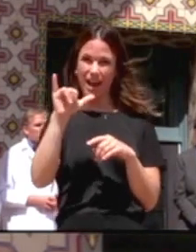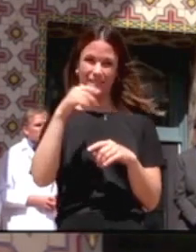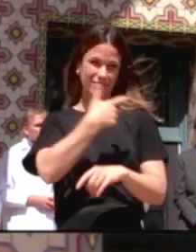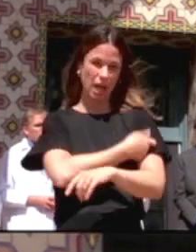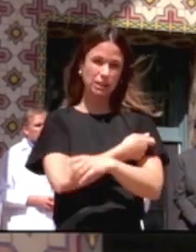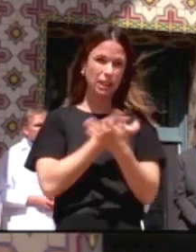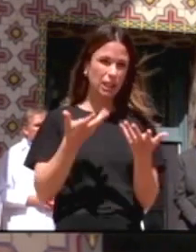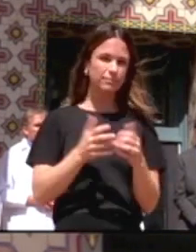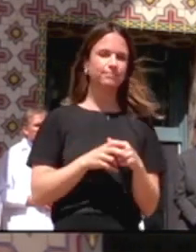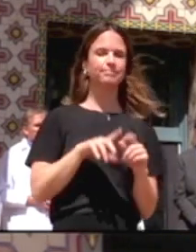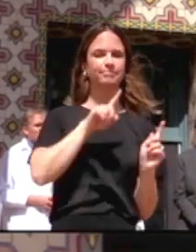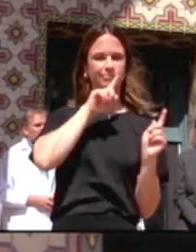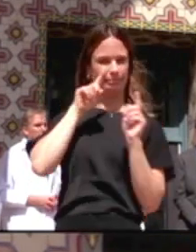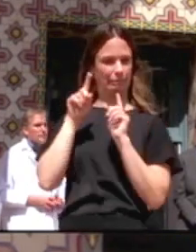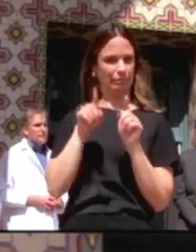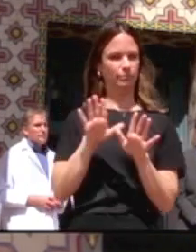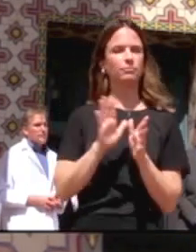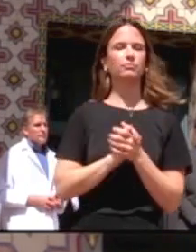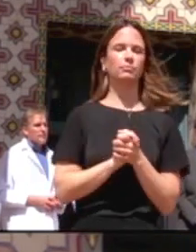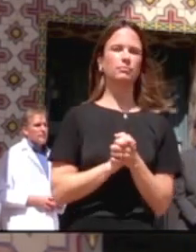So